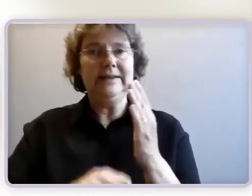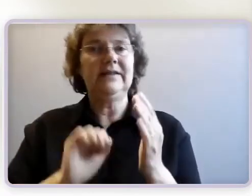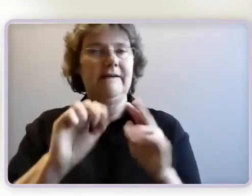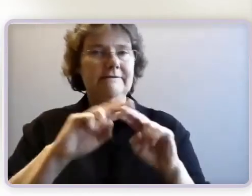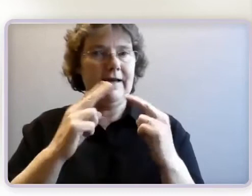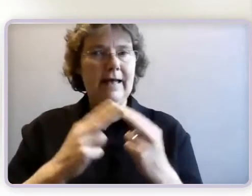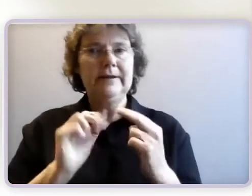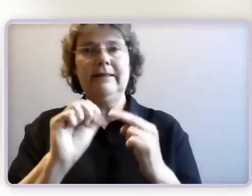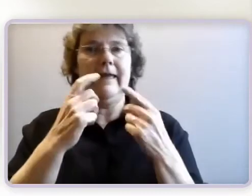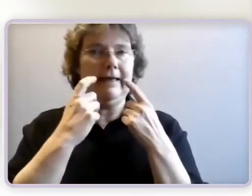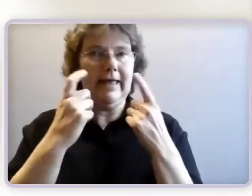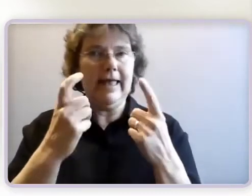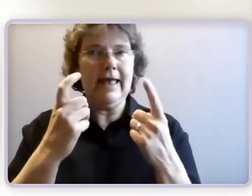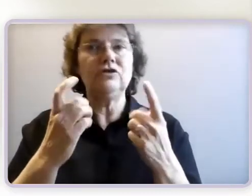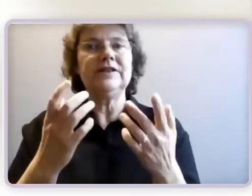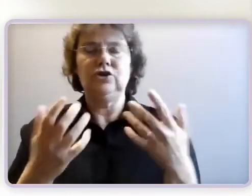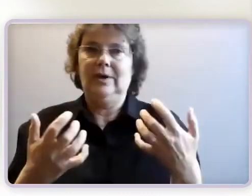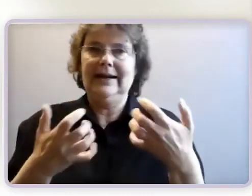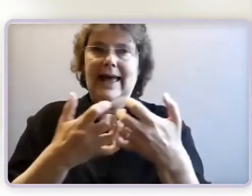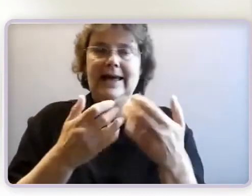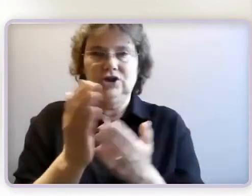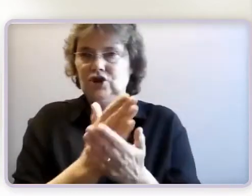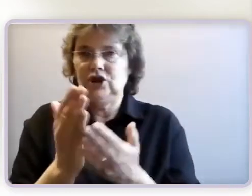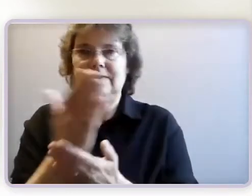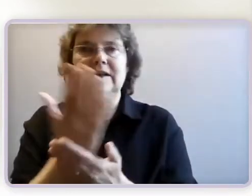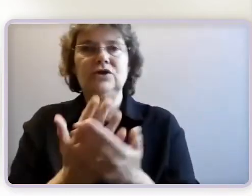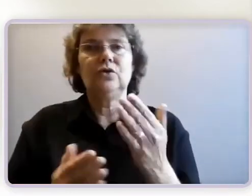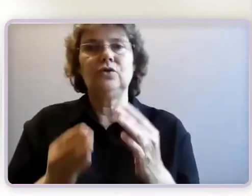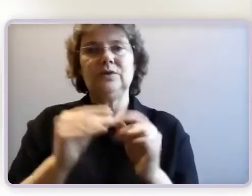engage and share their stories with the Disability Royal Commission.